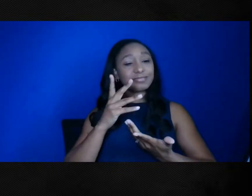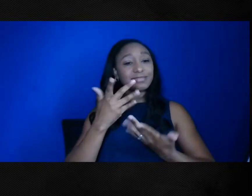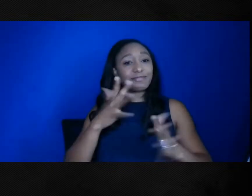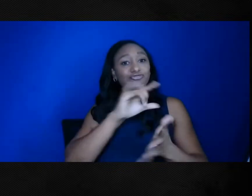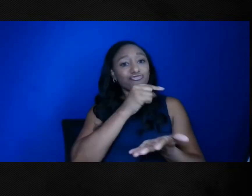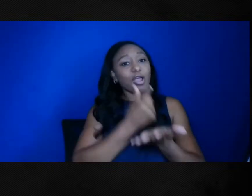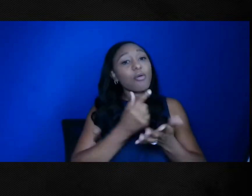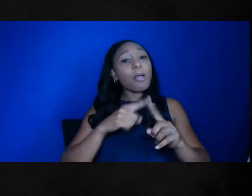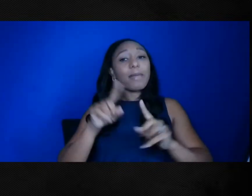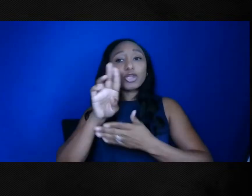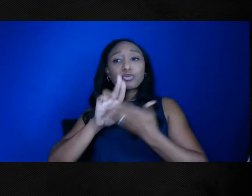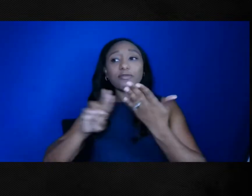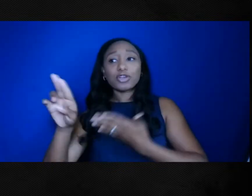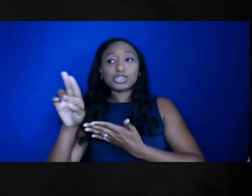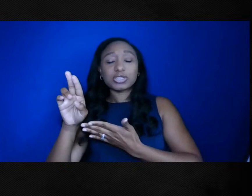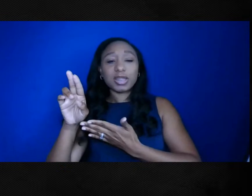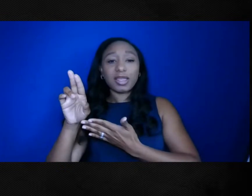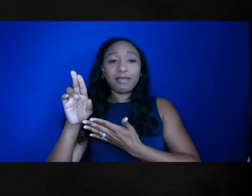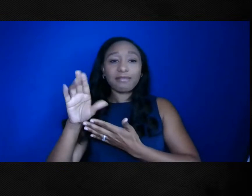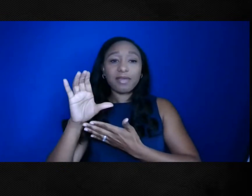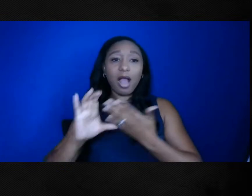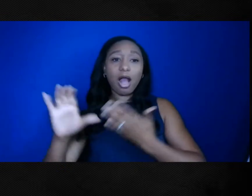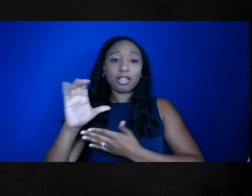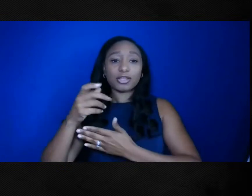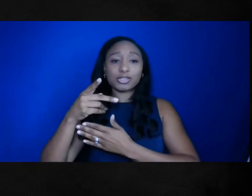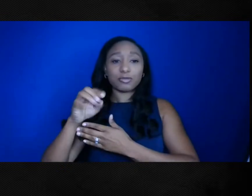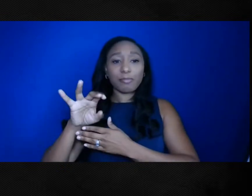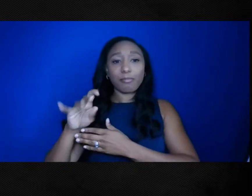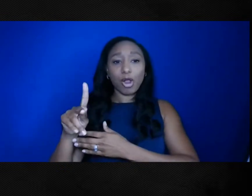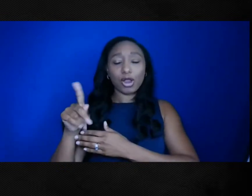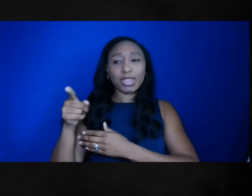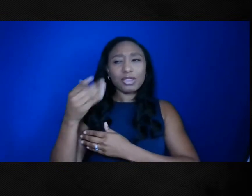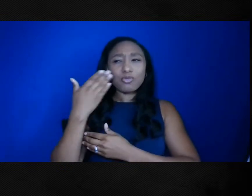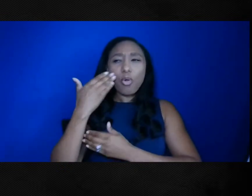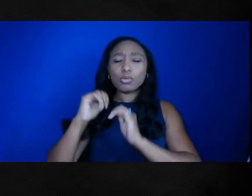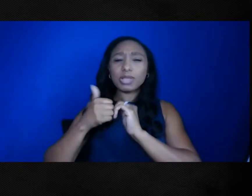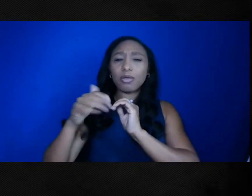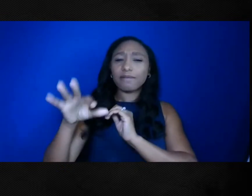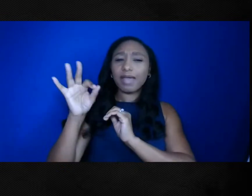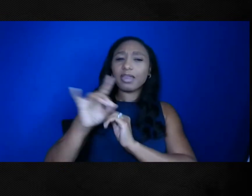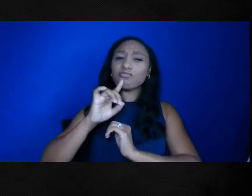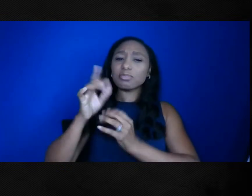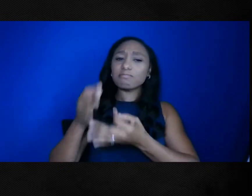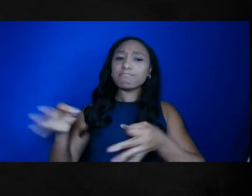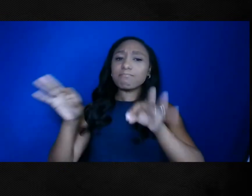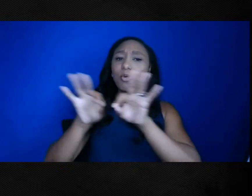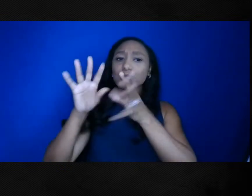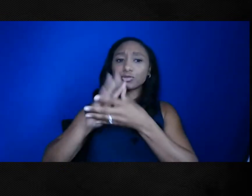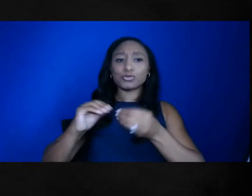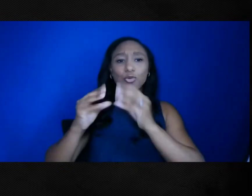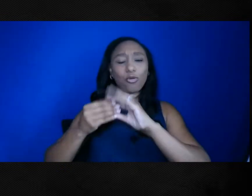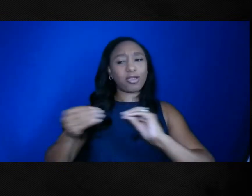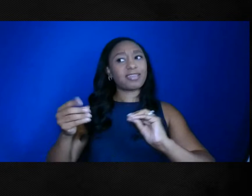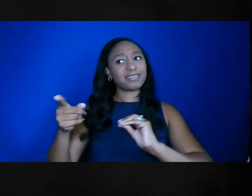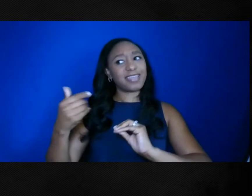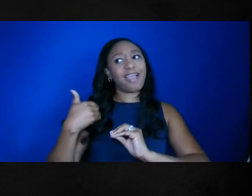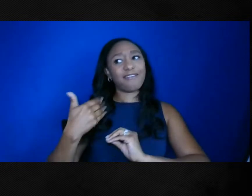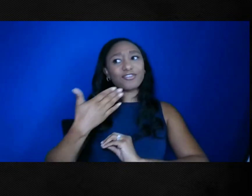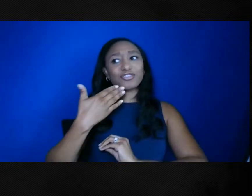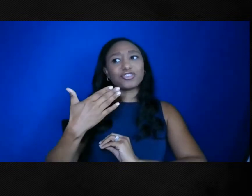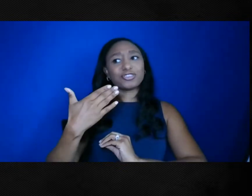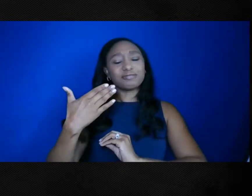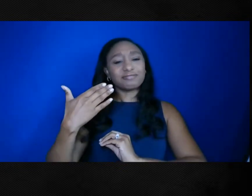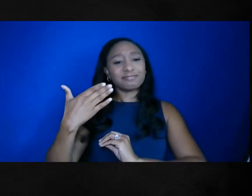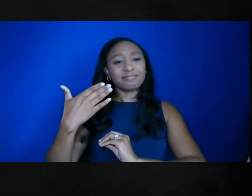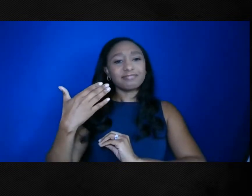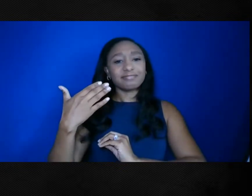College Park. He knows how to find an important story, and then he knows how to tell it well. With my